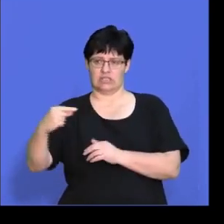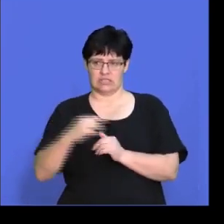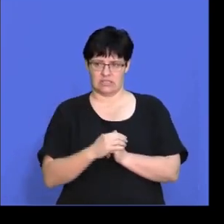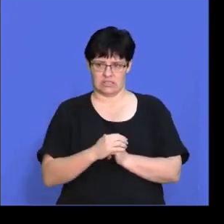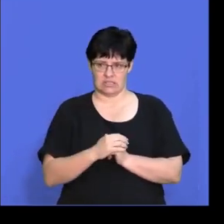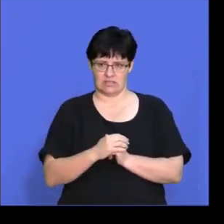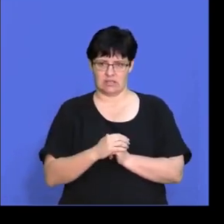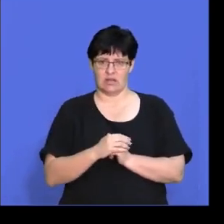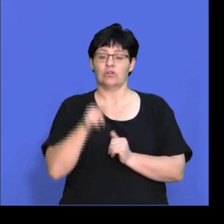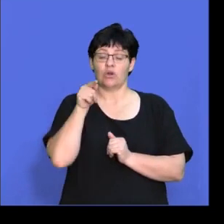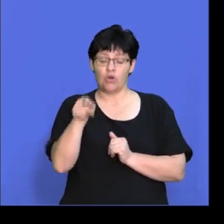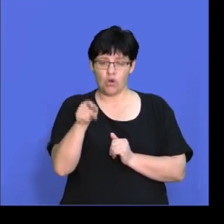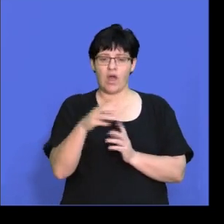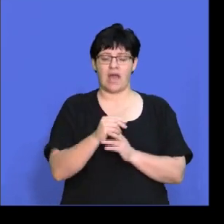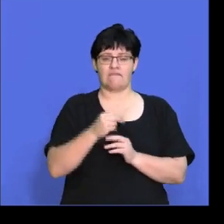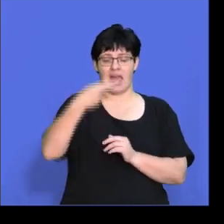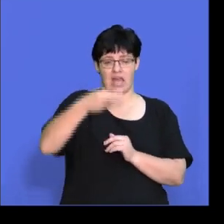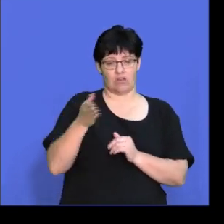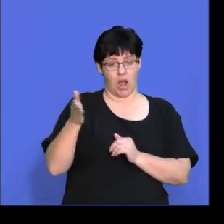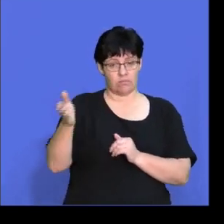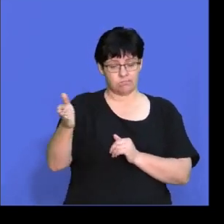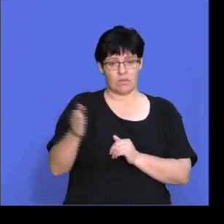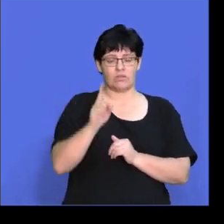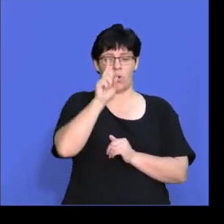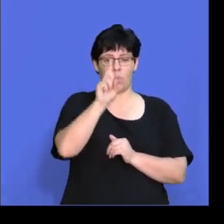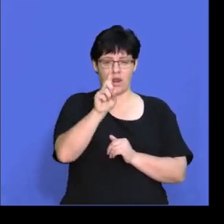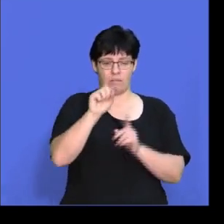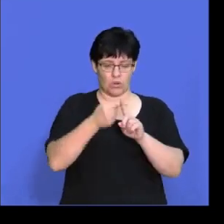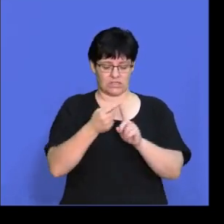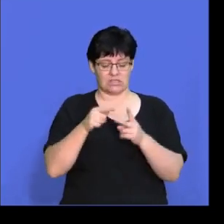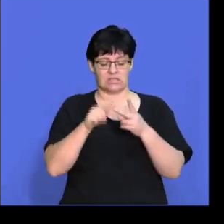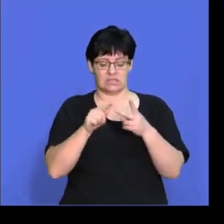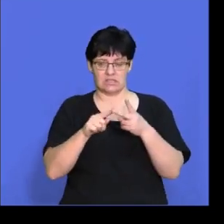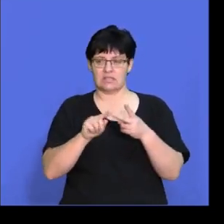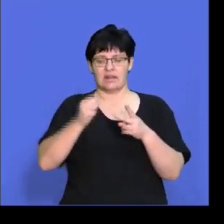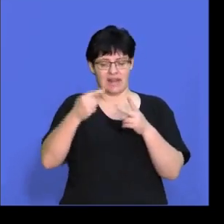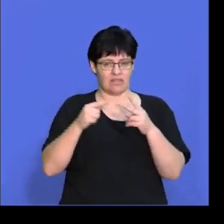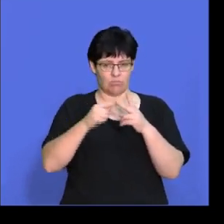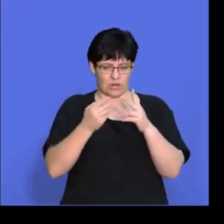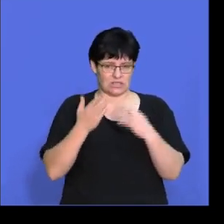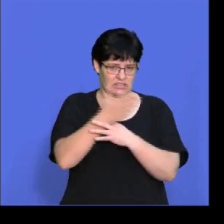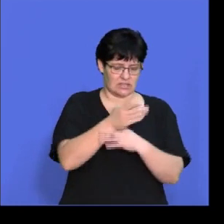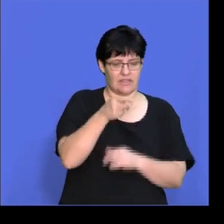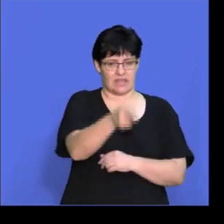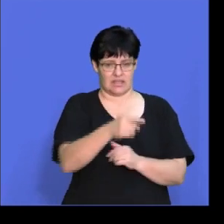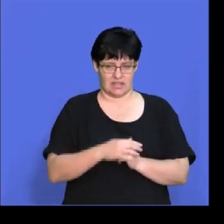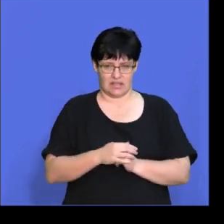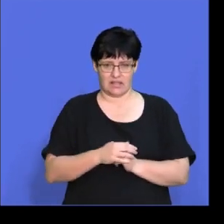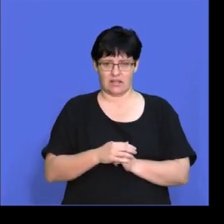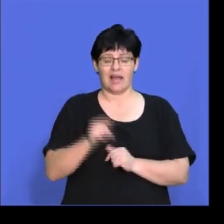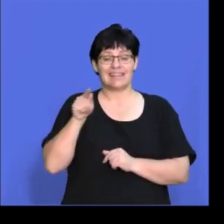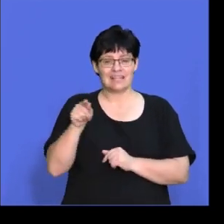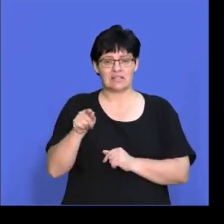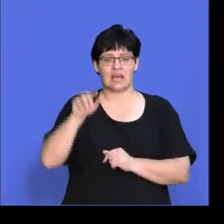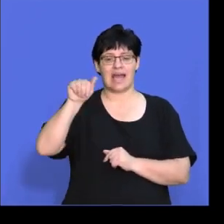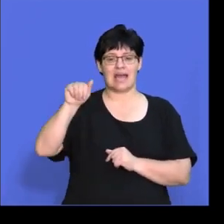g. So there's h over there, which we can see is one point of intersection. There's another point of intersection over there. And here is